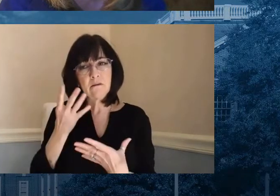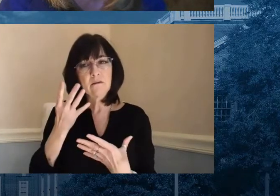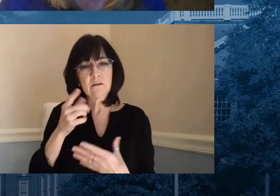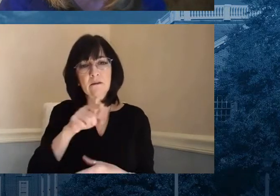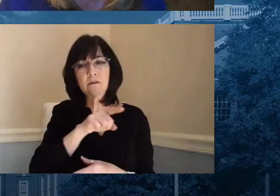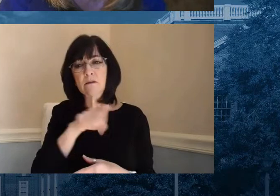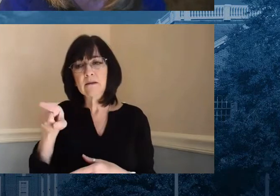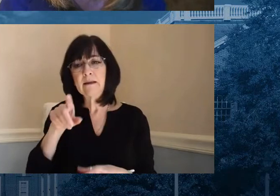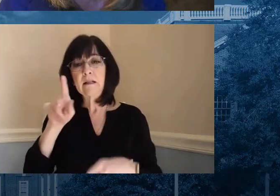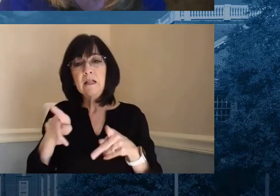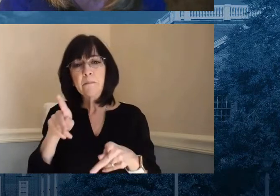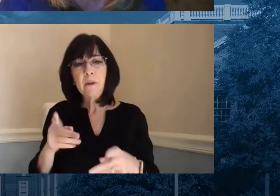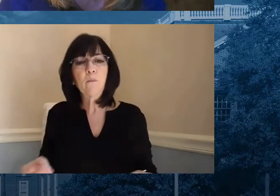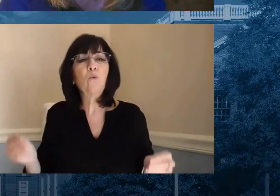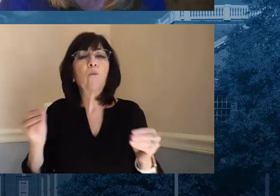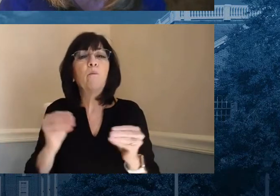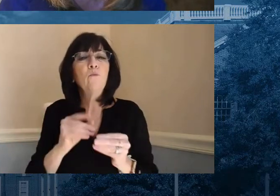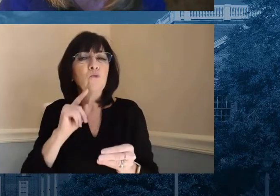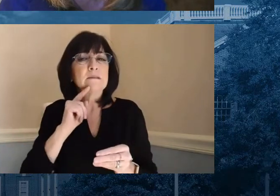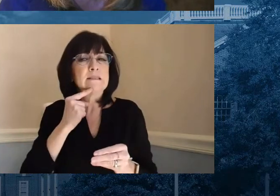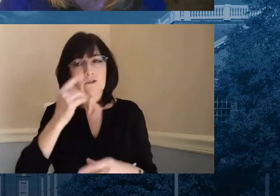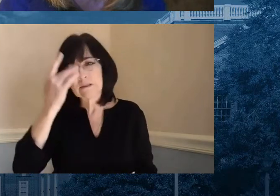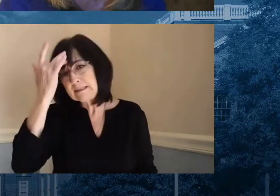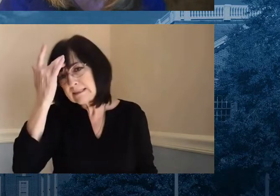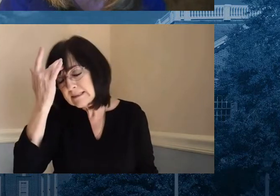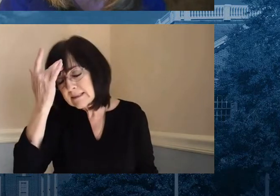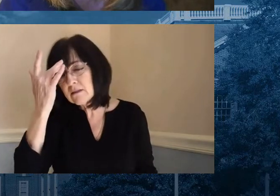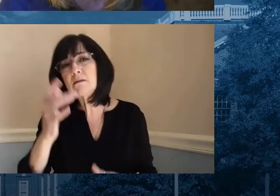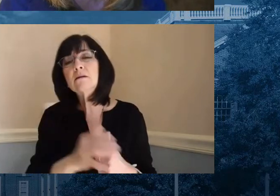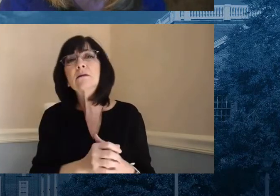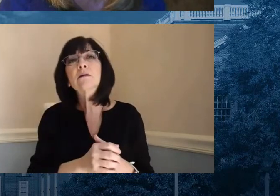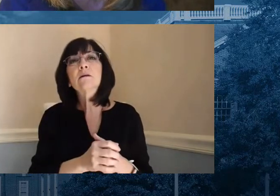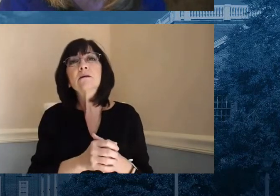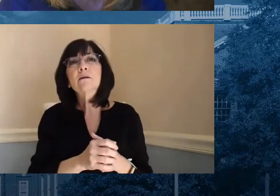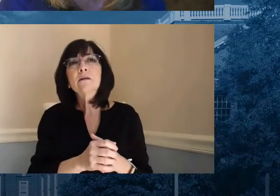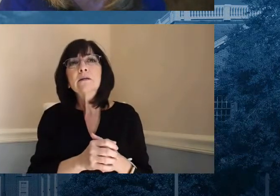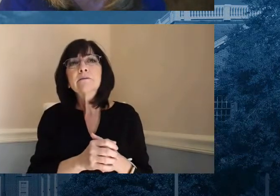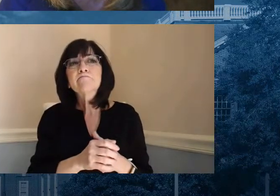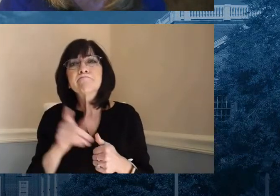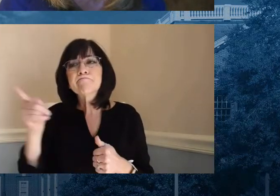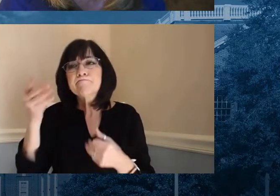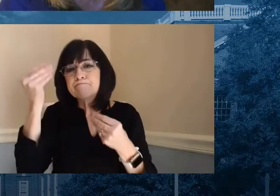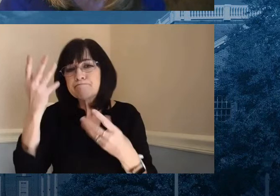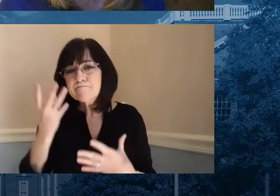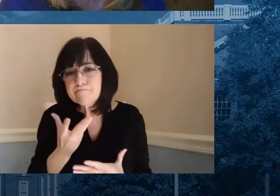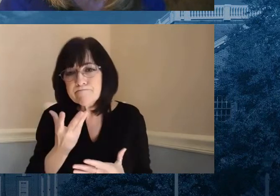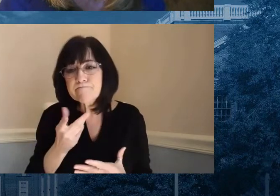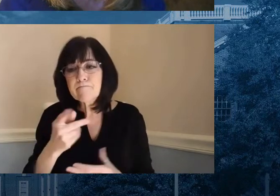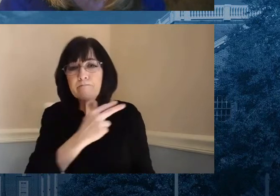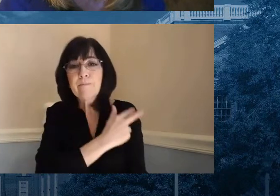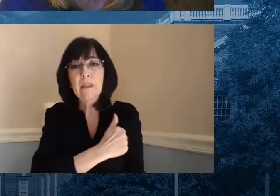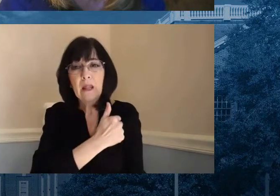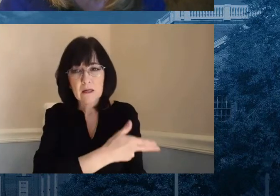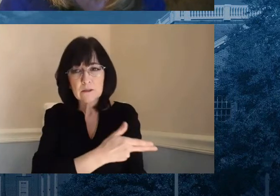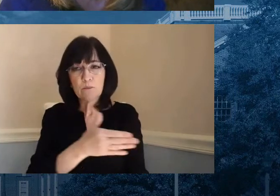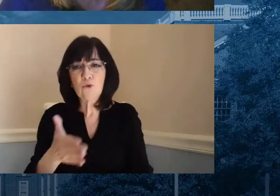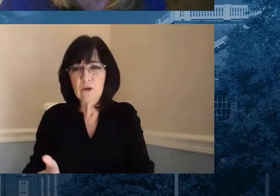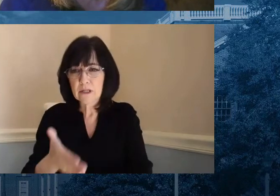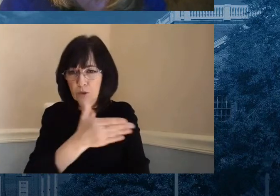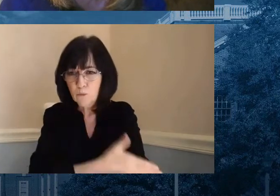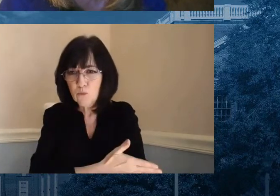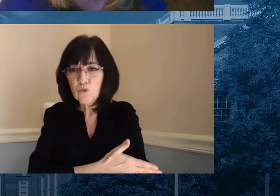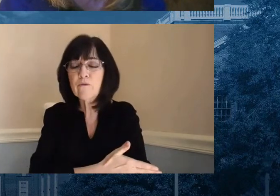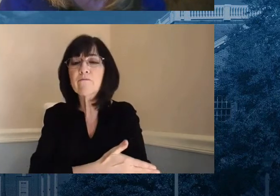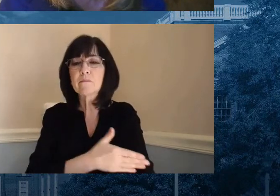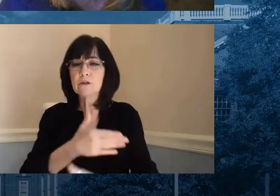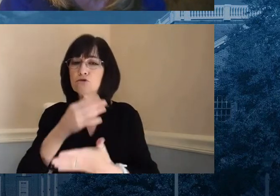more sick. We were also getting reports that the hospitals had improved their treatment of